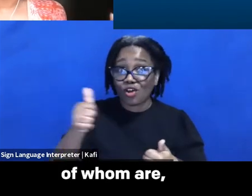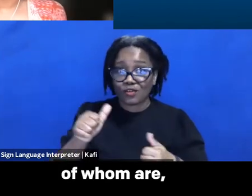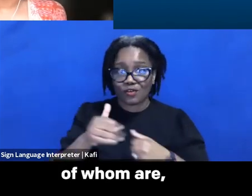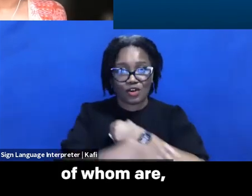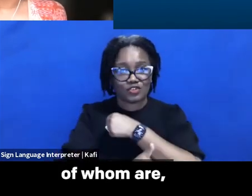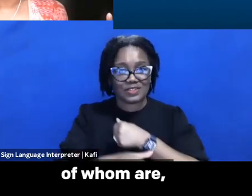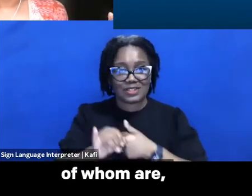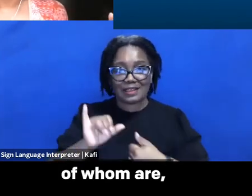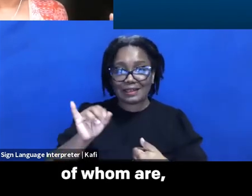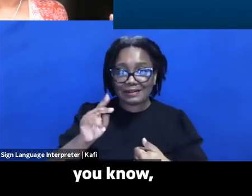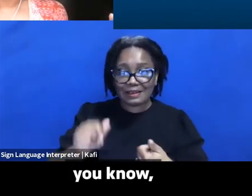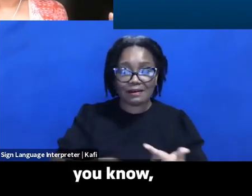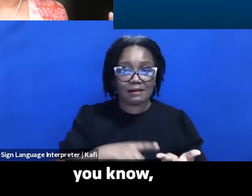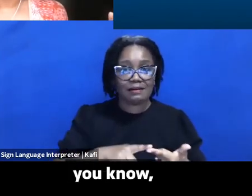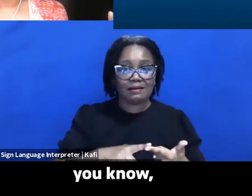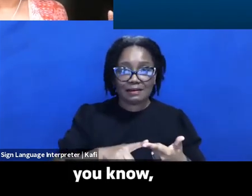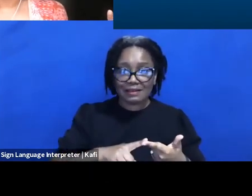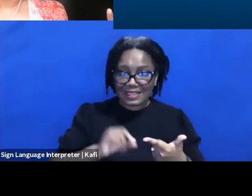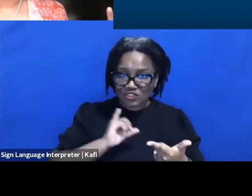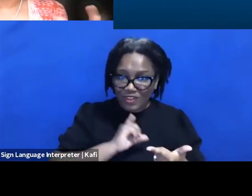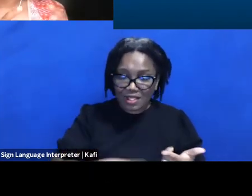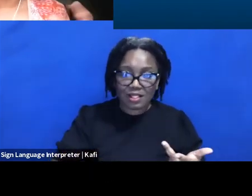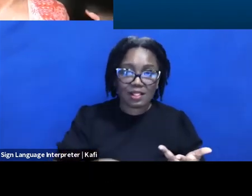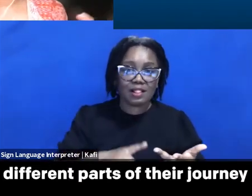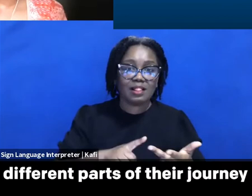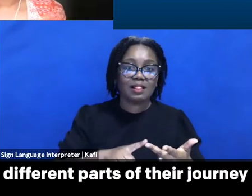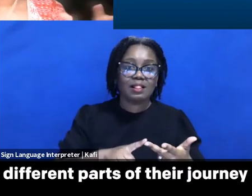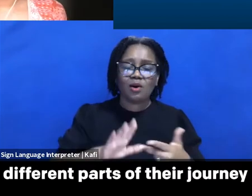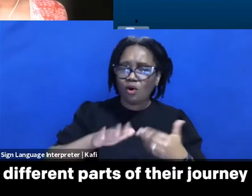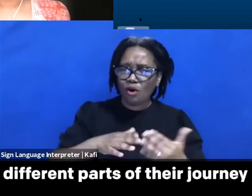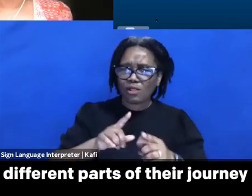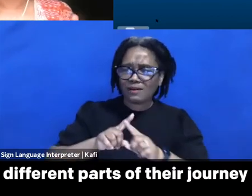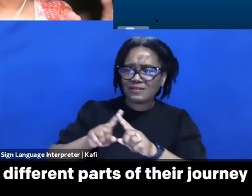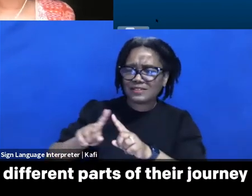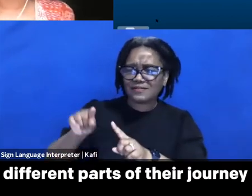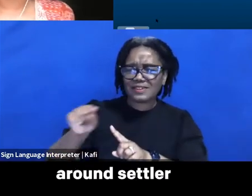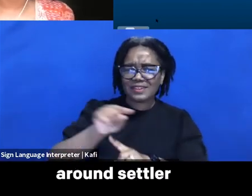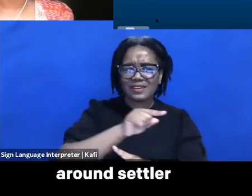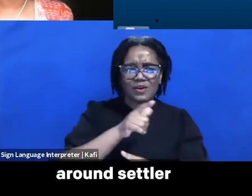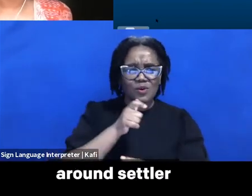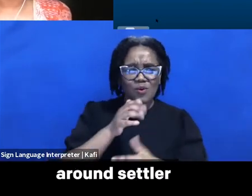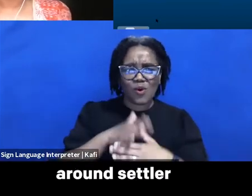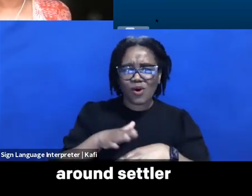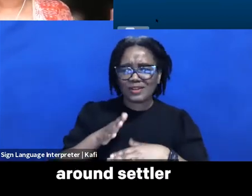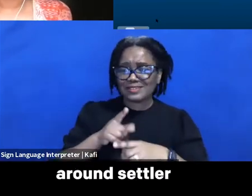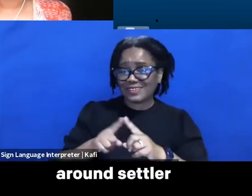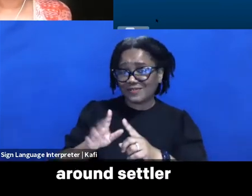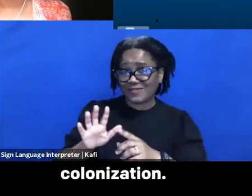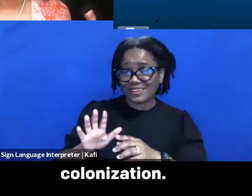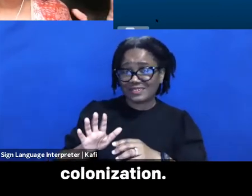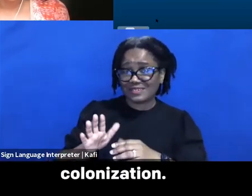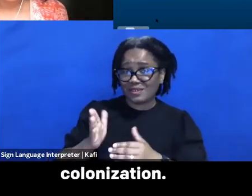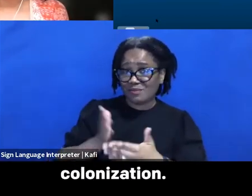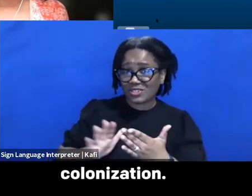whom are, on different parts of their journey around